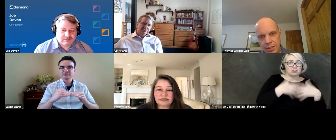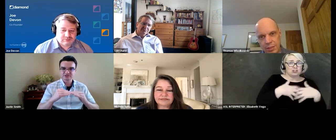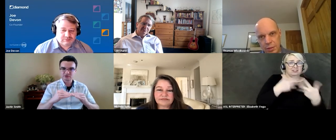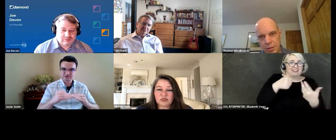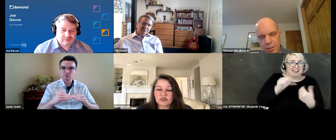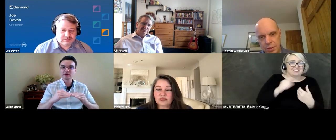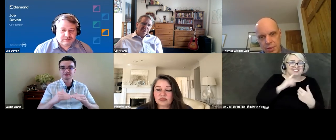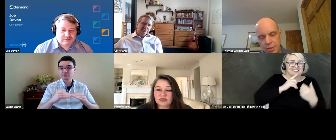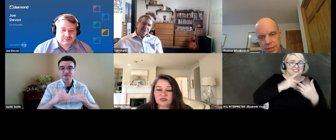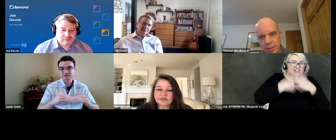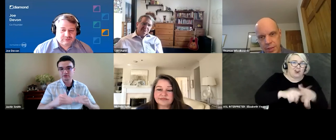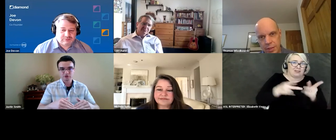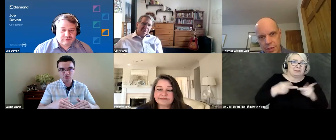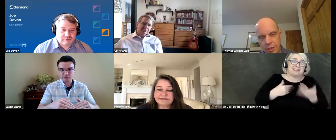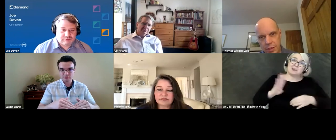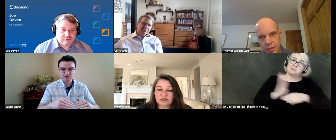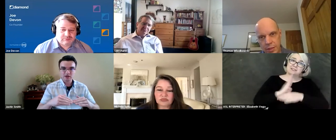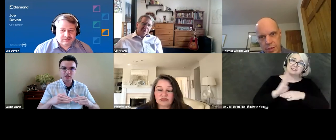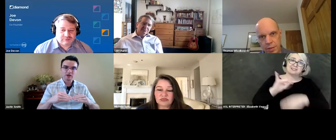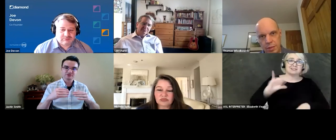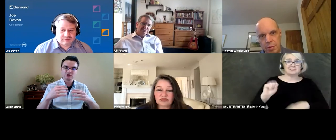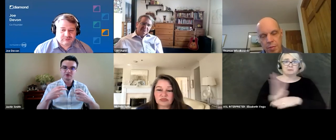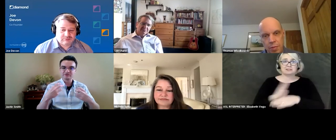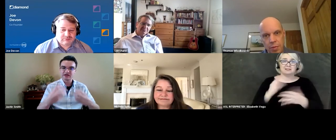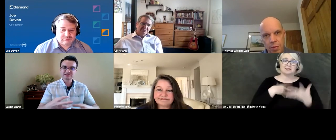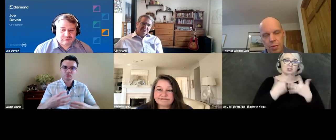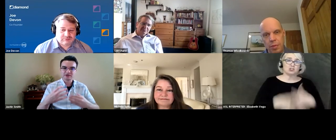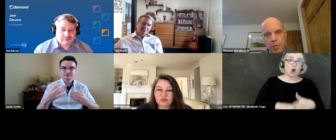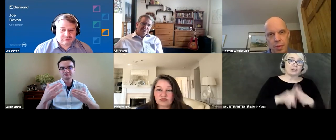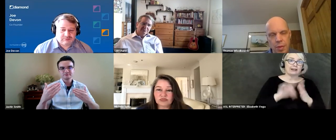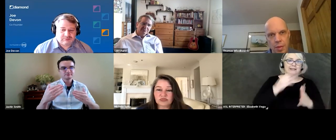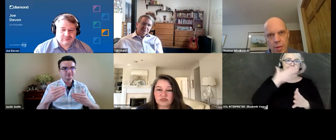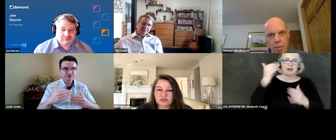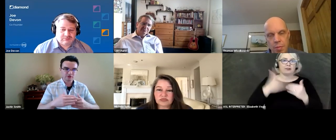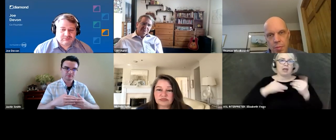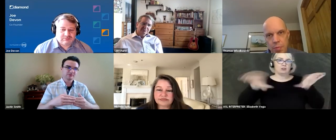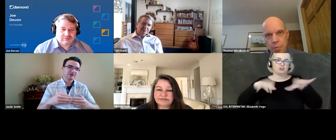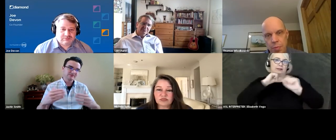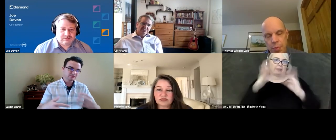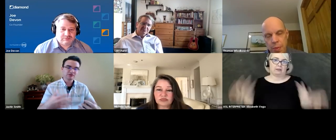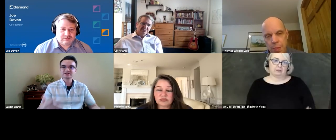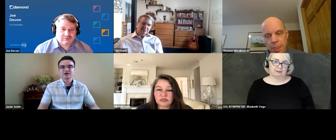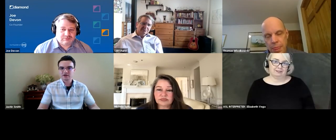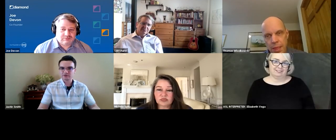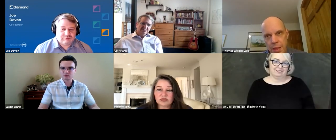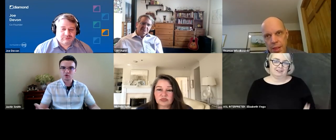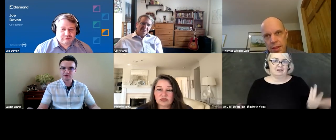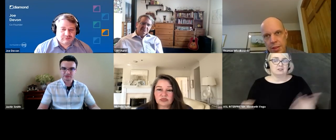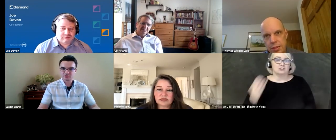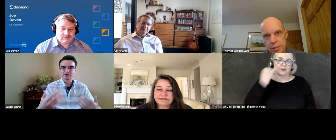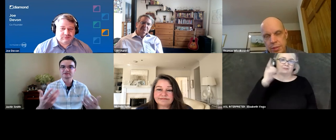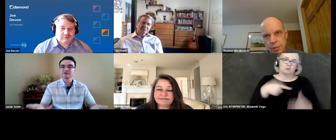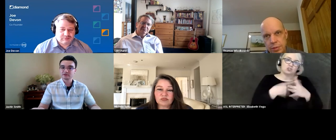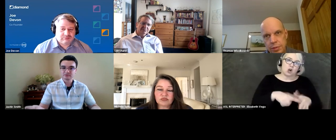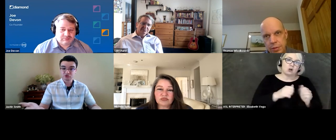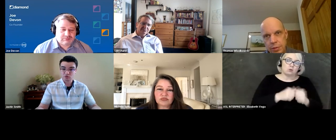If you have to start somewhere, it's better than starting nowhere. So if that's what, you know, if that's what leads to higher quality